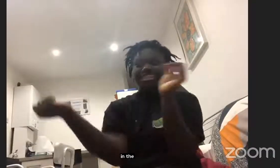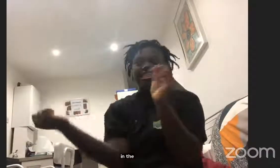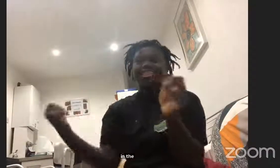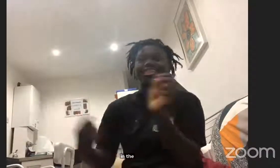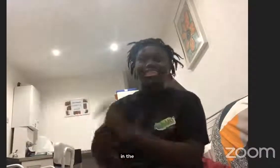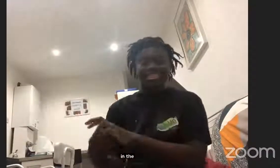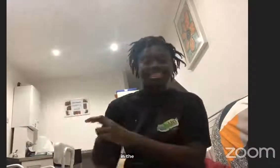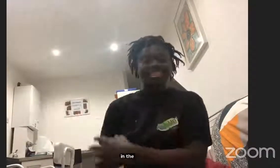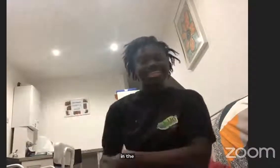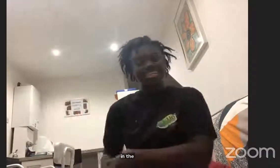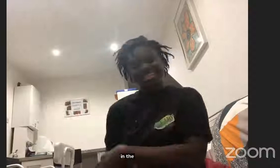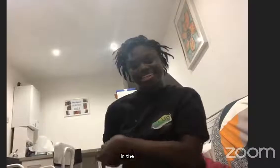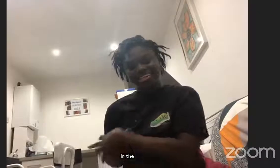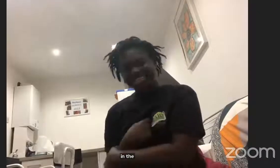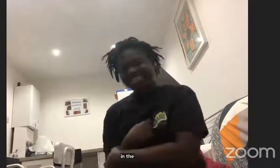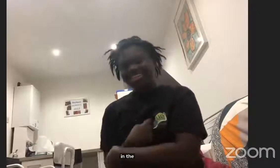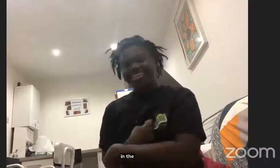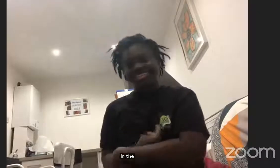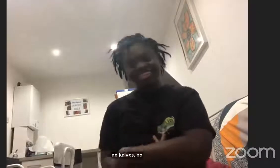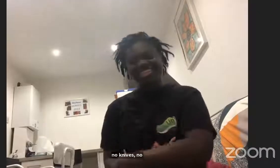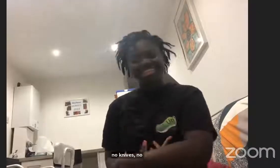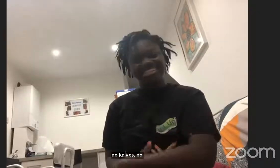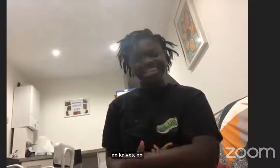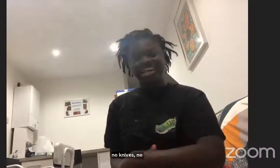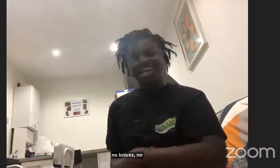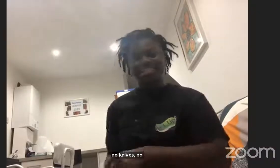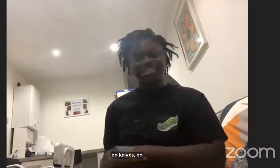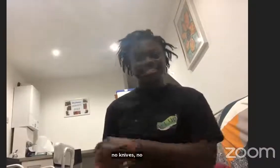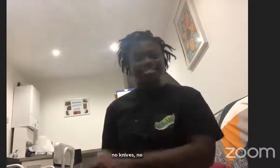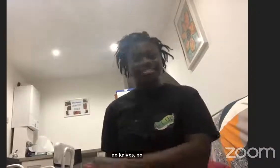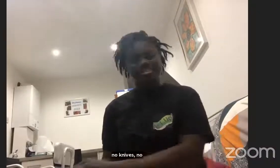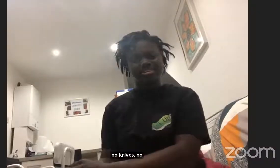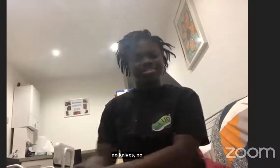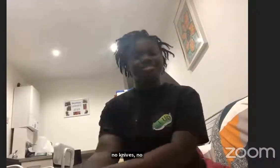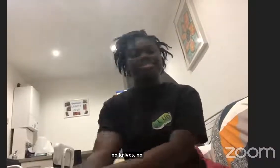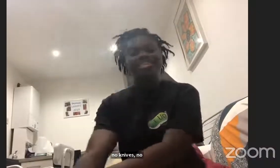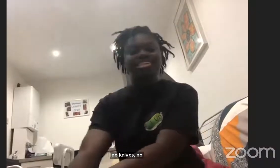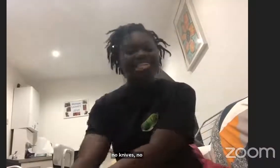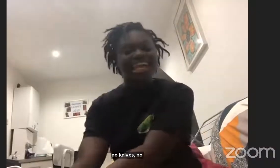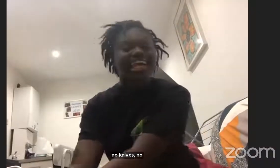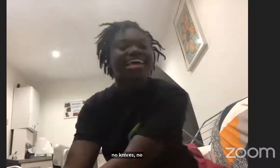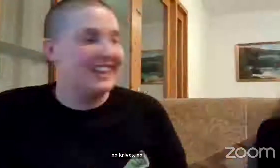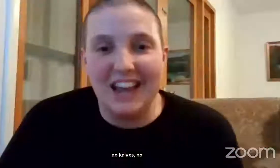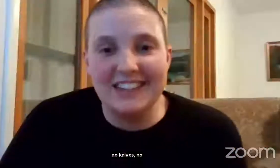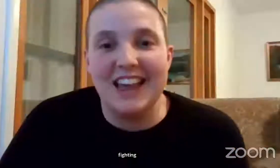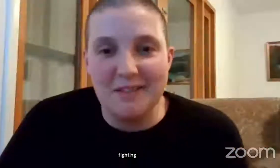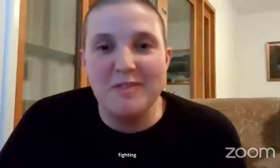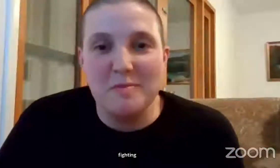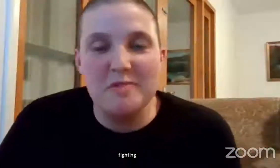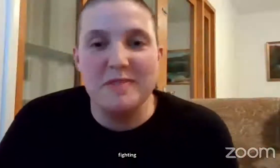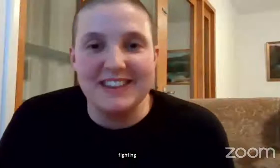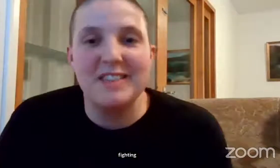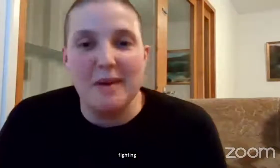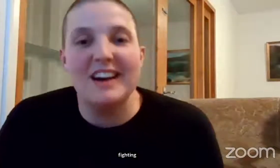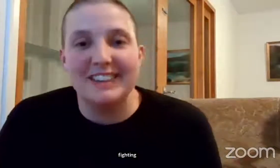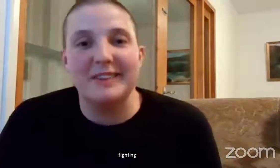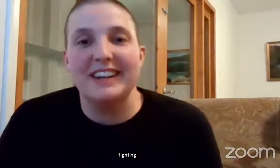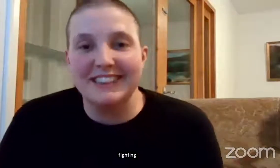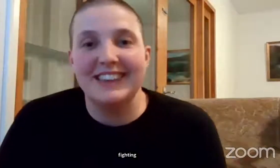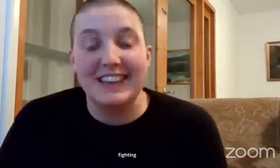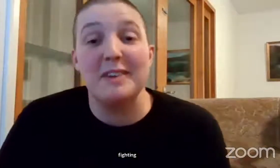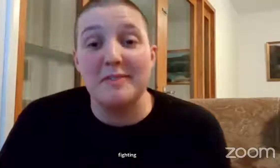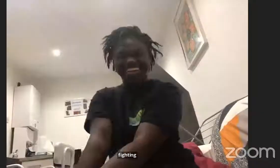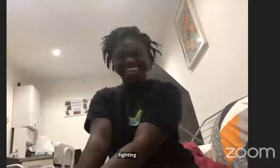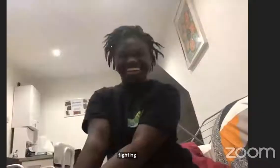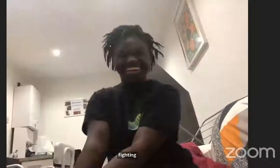fighting. I didn't Yeah. I really liked that with the movements in the park as